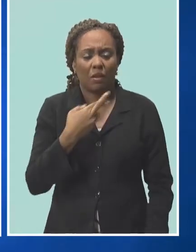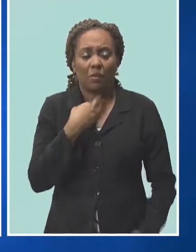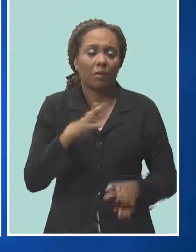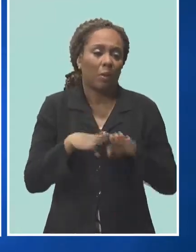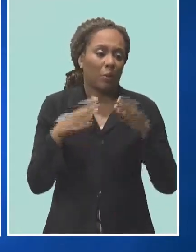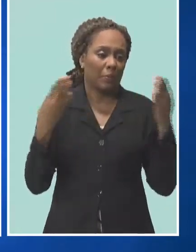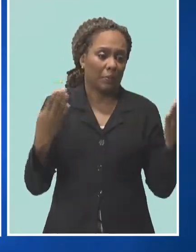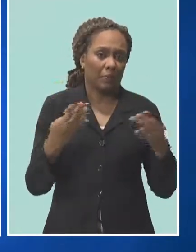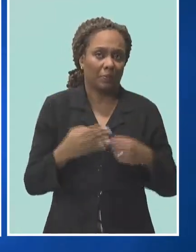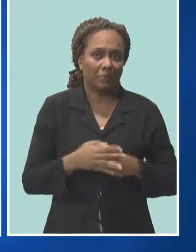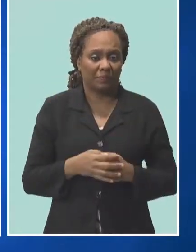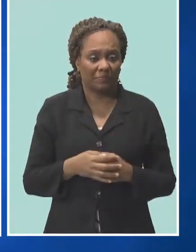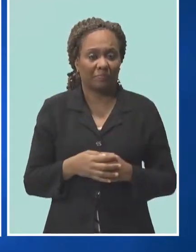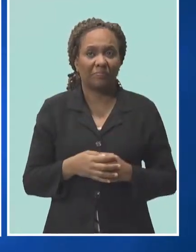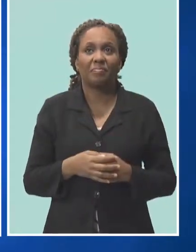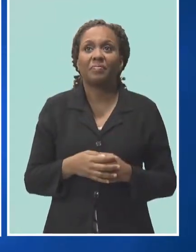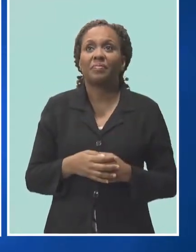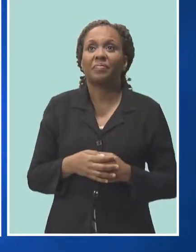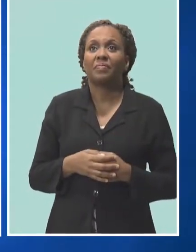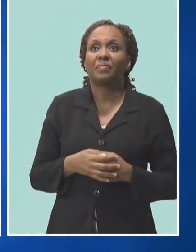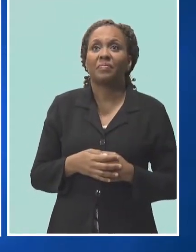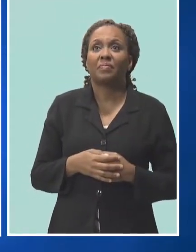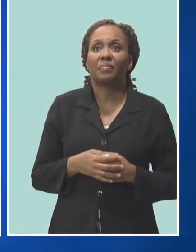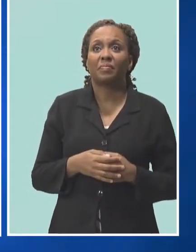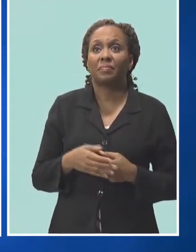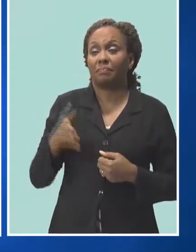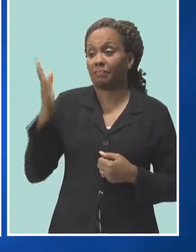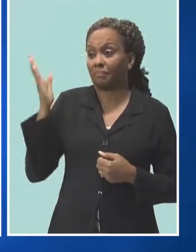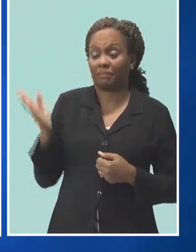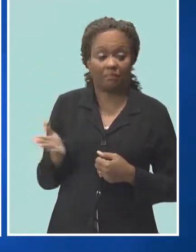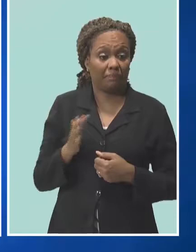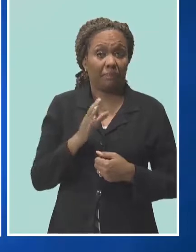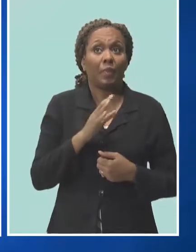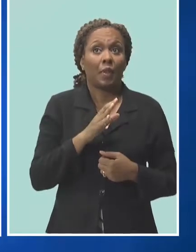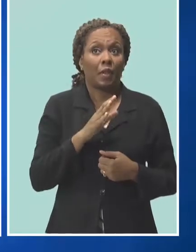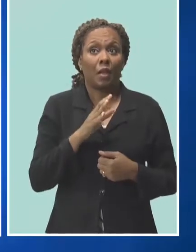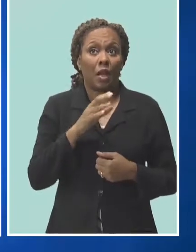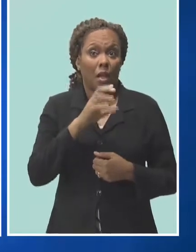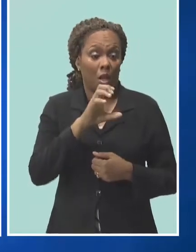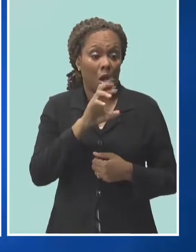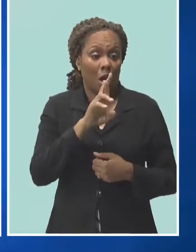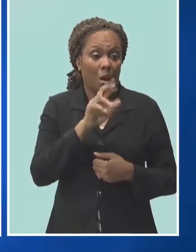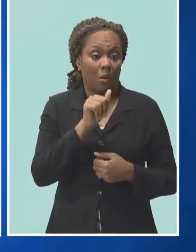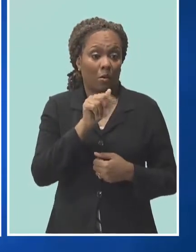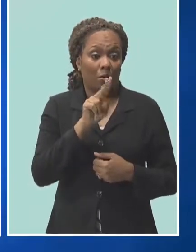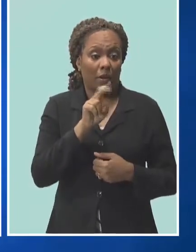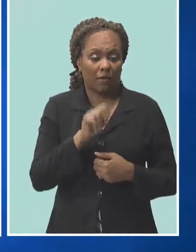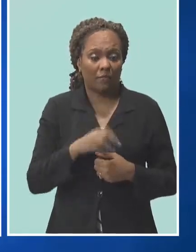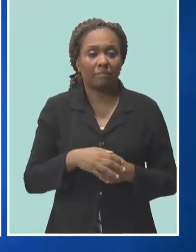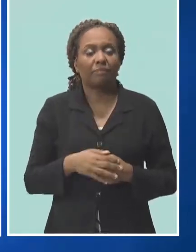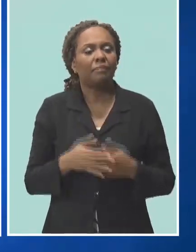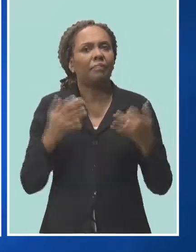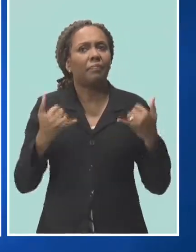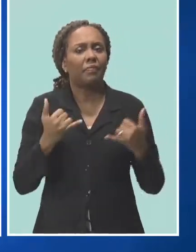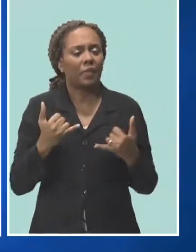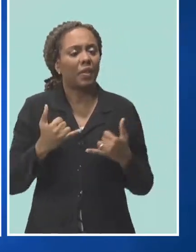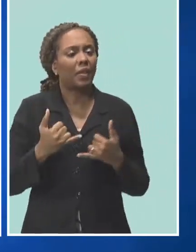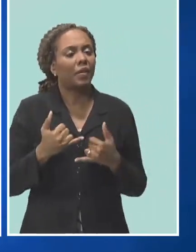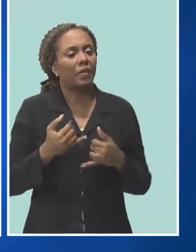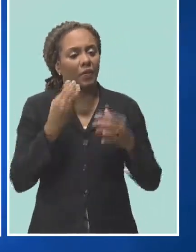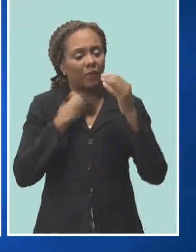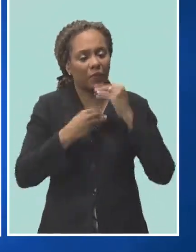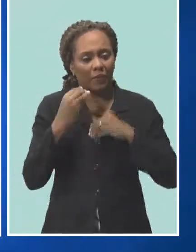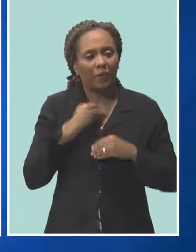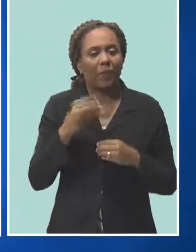were open. Among them, the Crave restaurant in St. Lawrence Gap. For Father's Day, we are doing a brunch today. We're doing